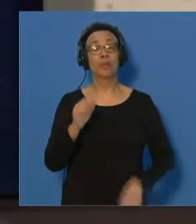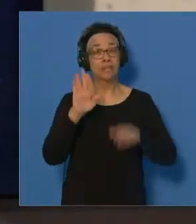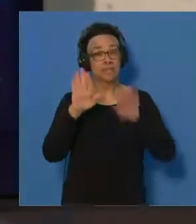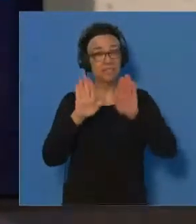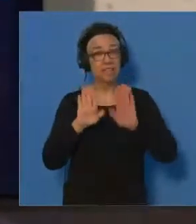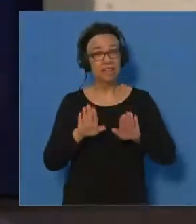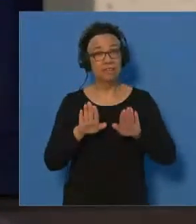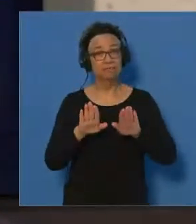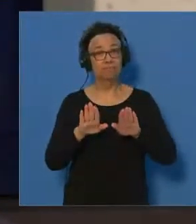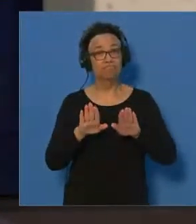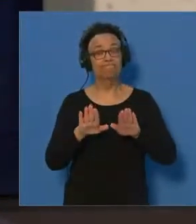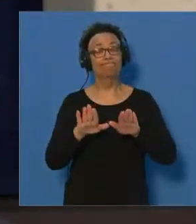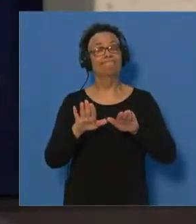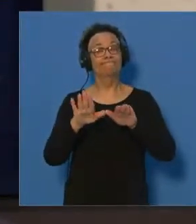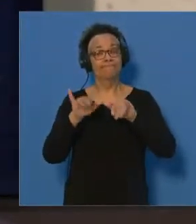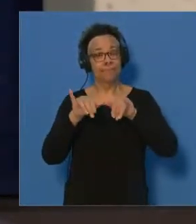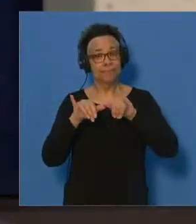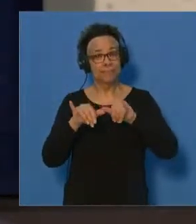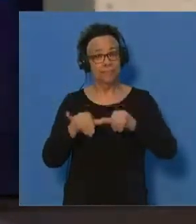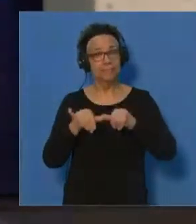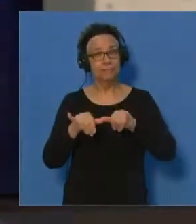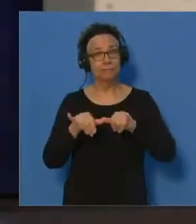Sundays shall be reserved